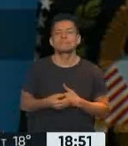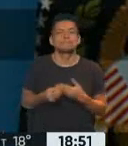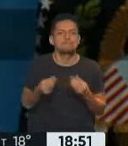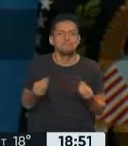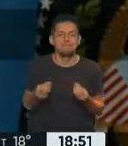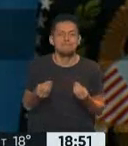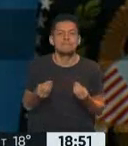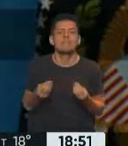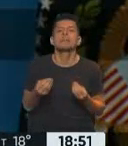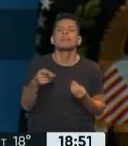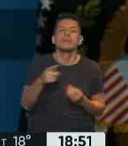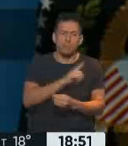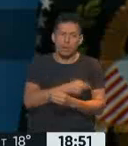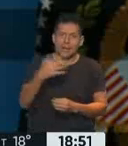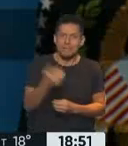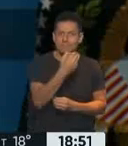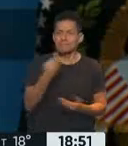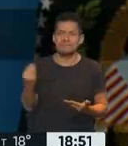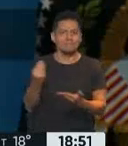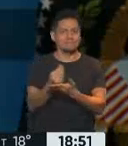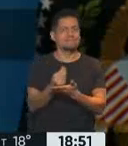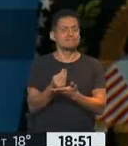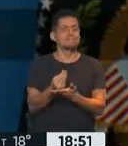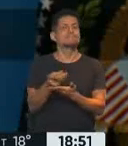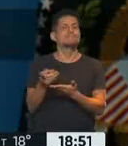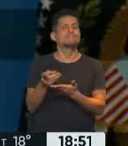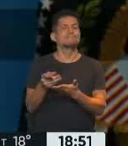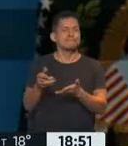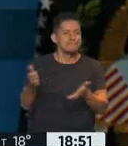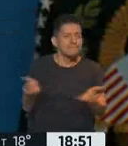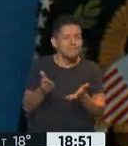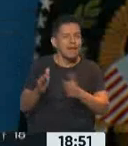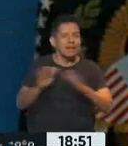over to them and enact, so they can enact their extreme agenda.